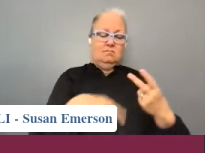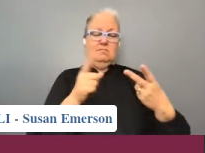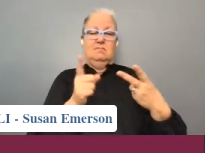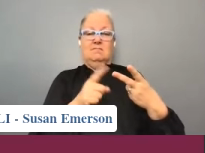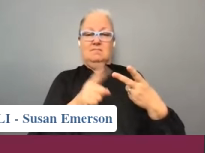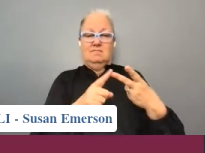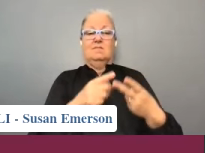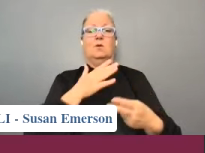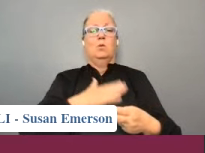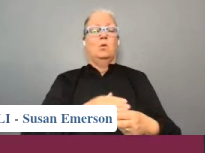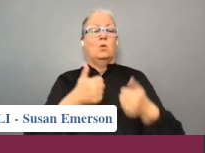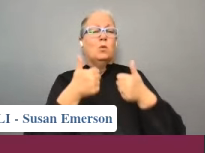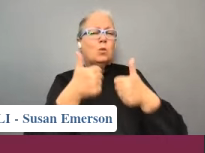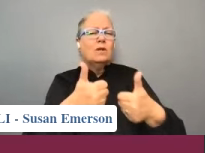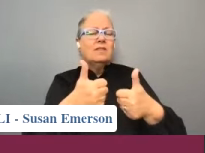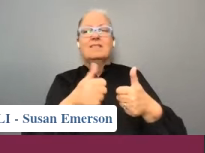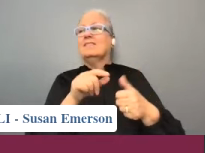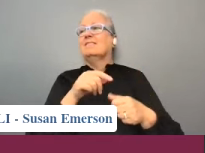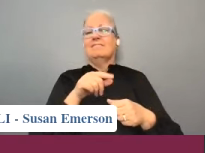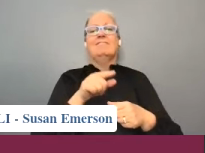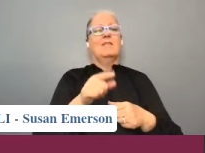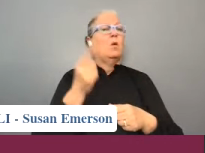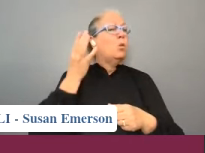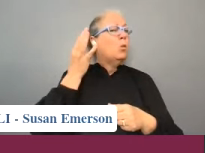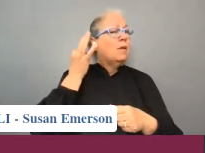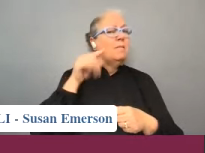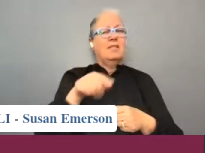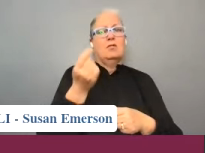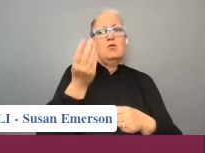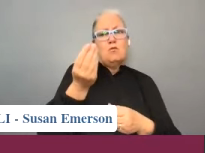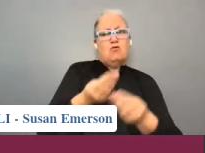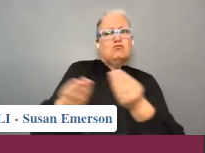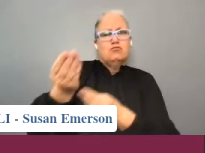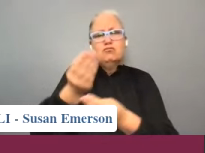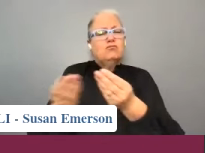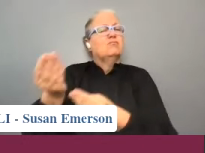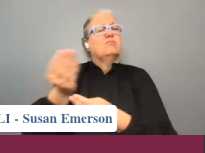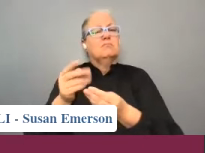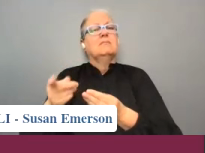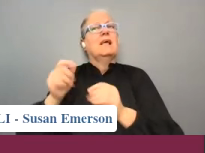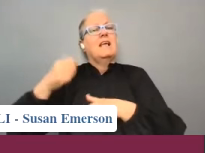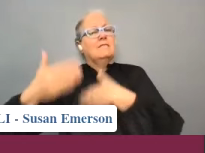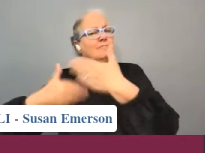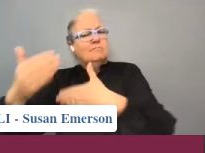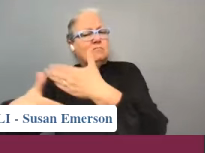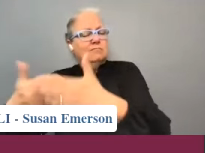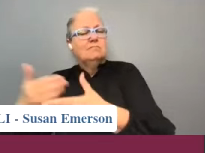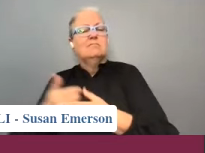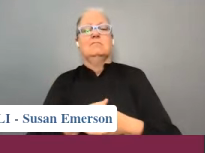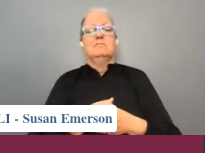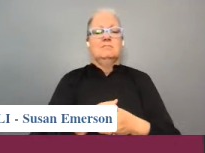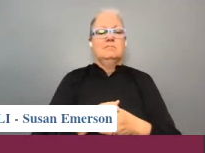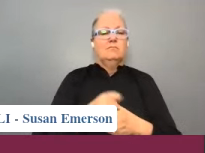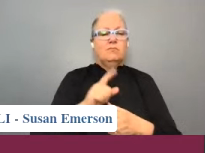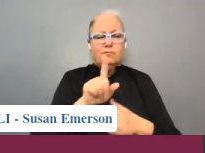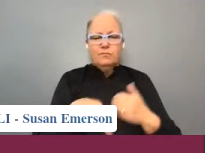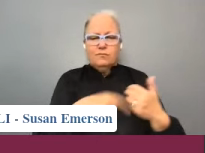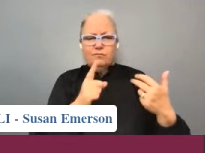to enable women's economic independence and index those benefit levels to inflation, a topic